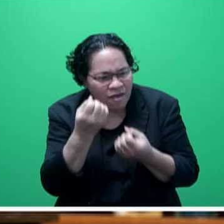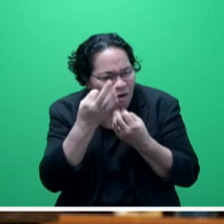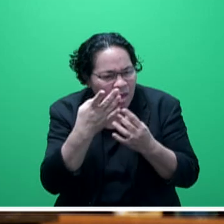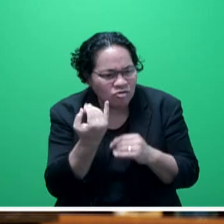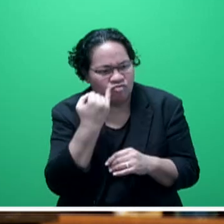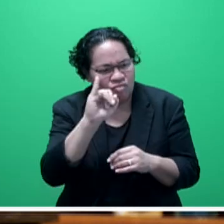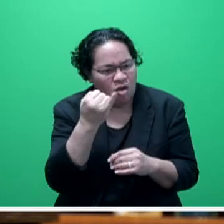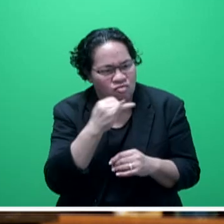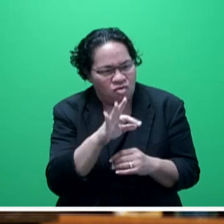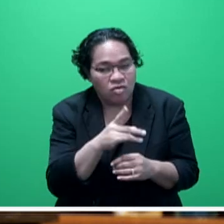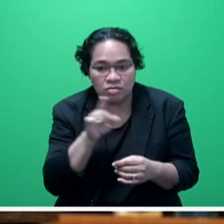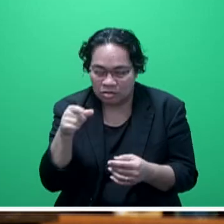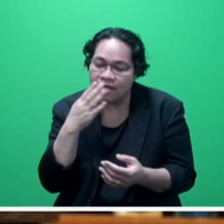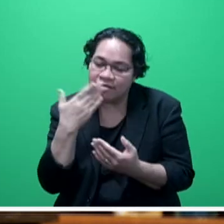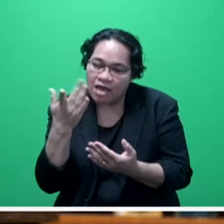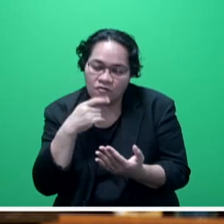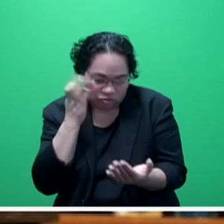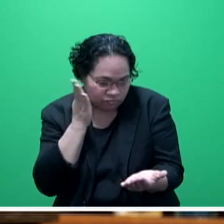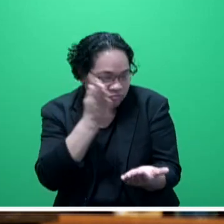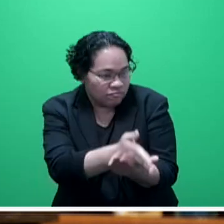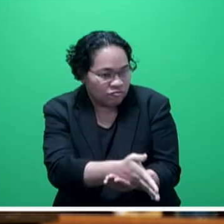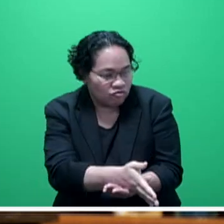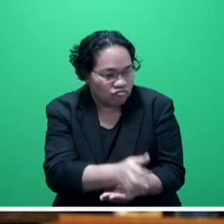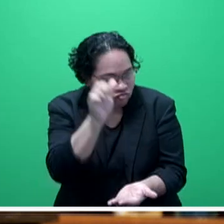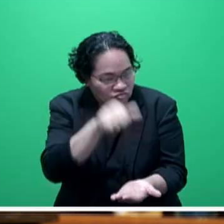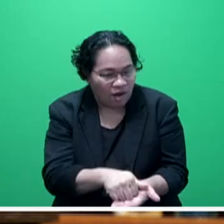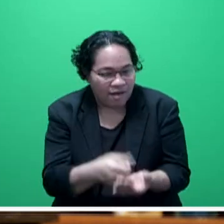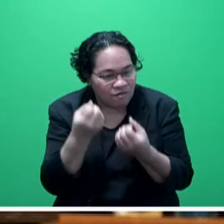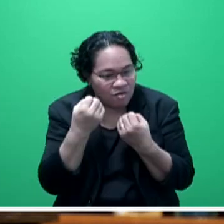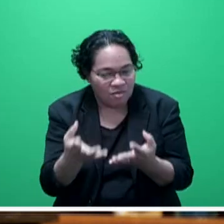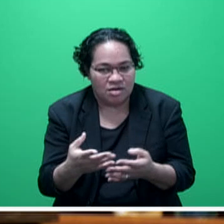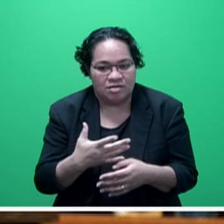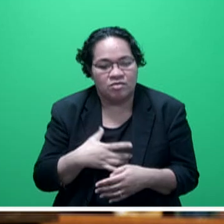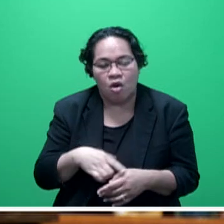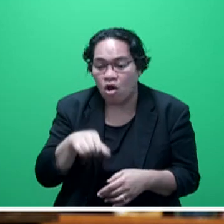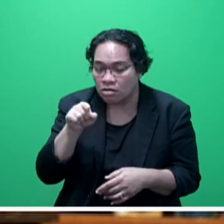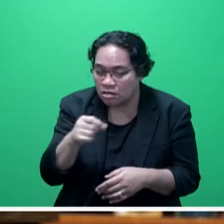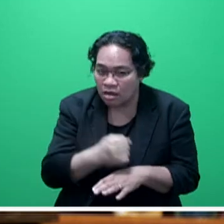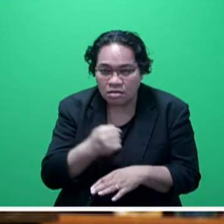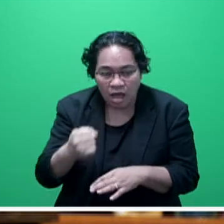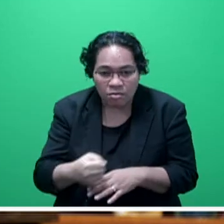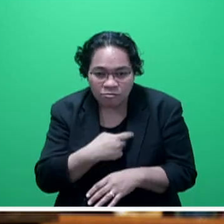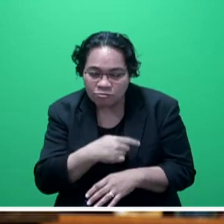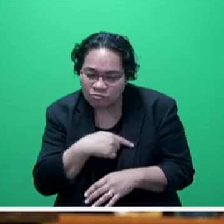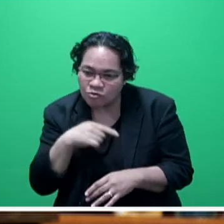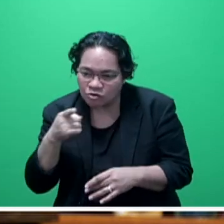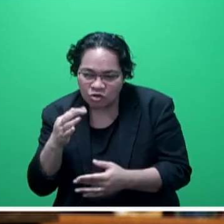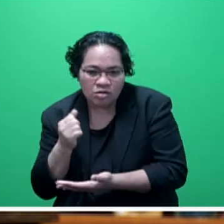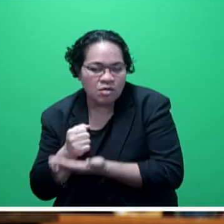members across the House to demean the hard work and commitment of the government towards the growers.